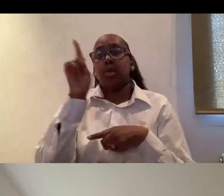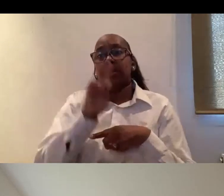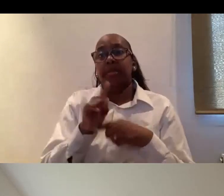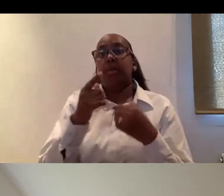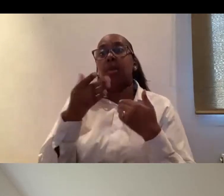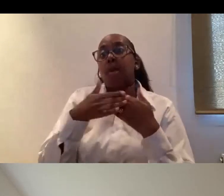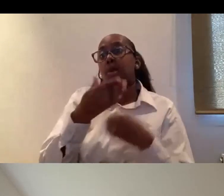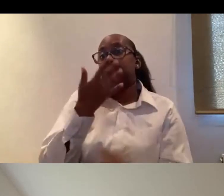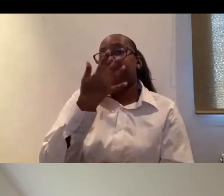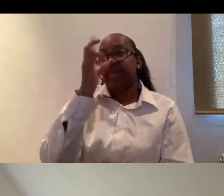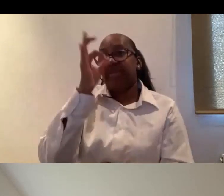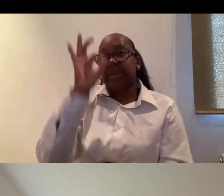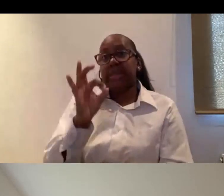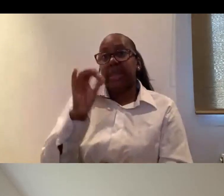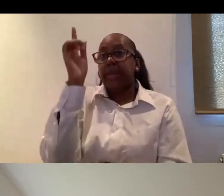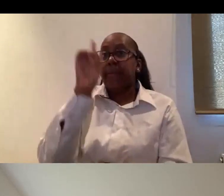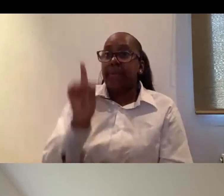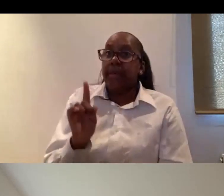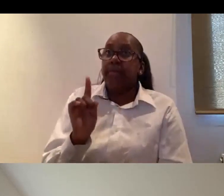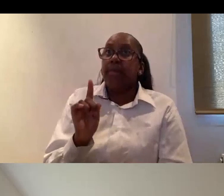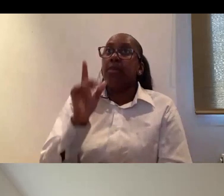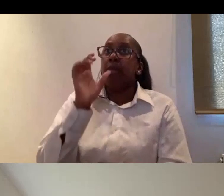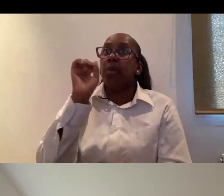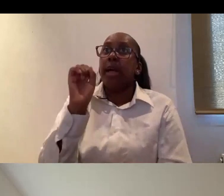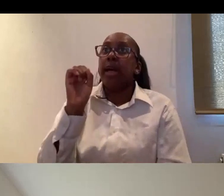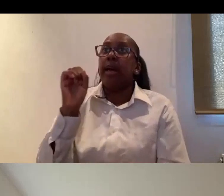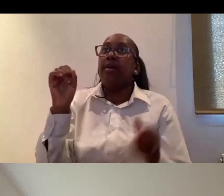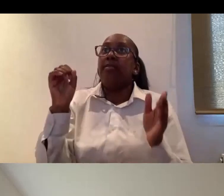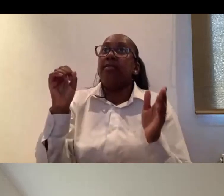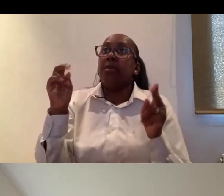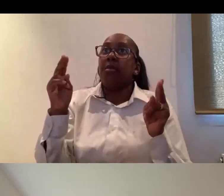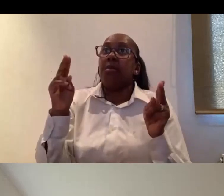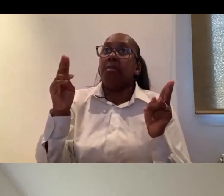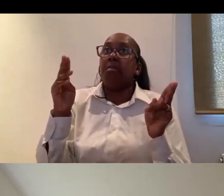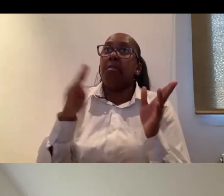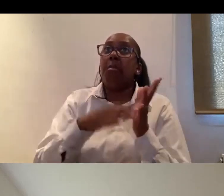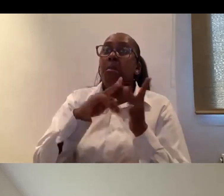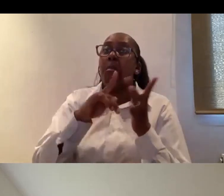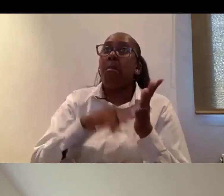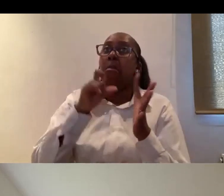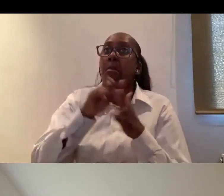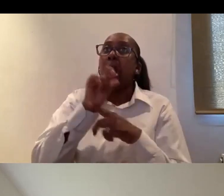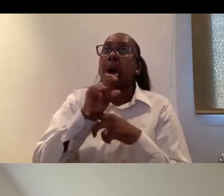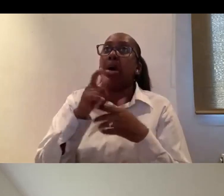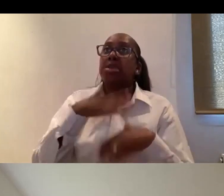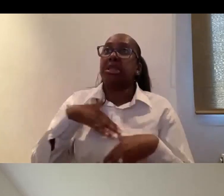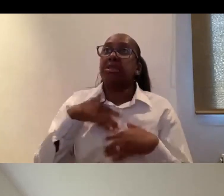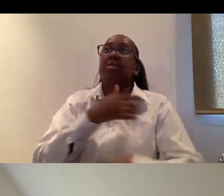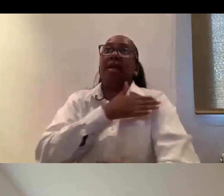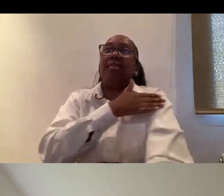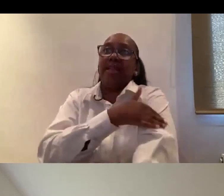than 50% of people, will have very mild symptoms. So that would be slight discomfort at the